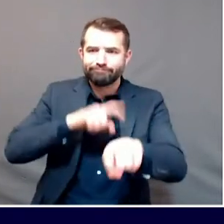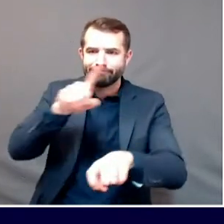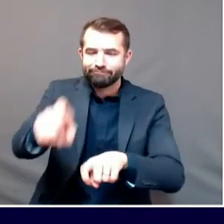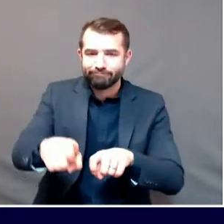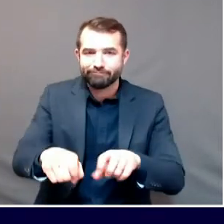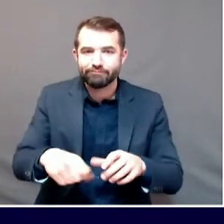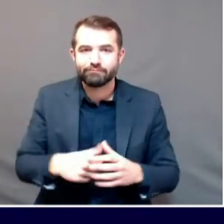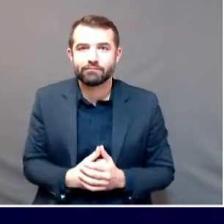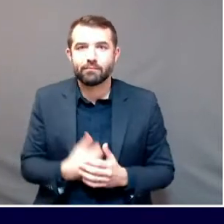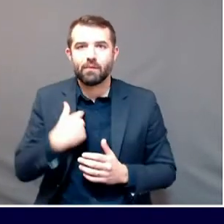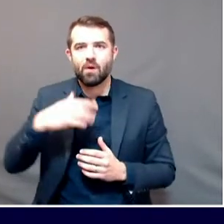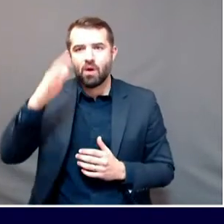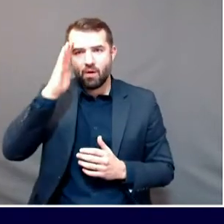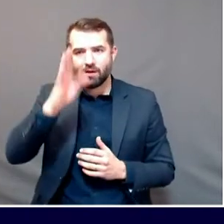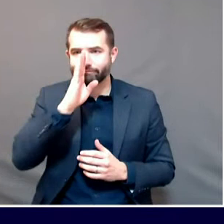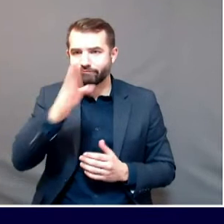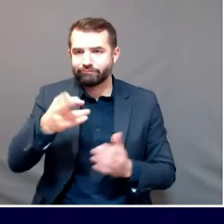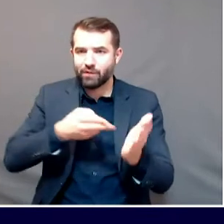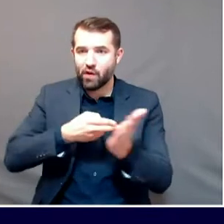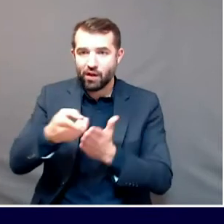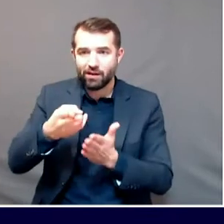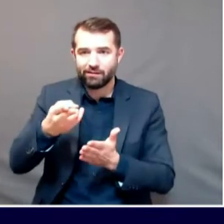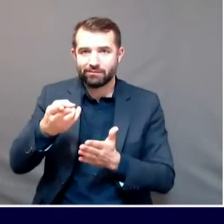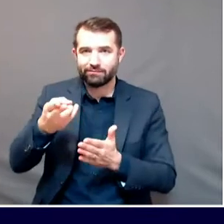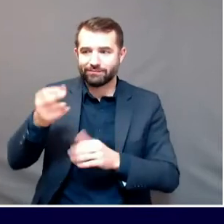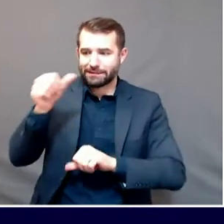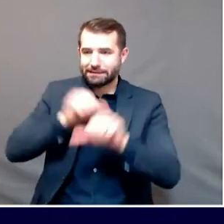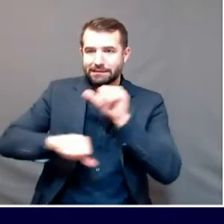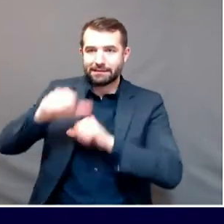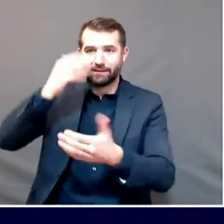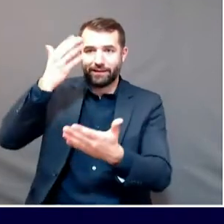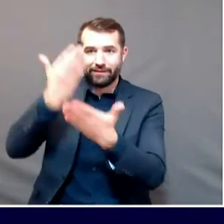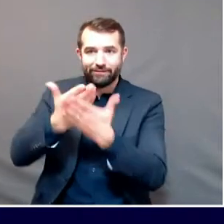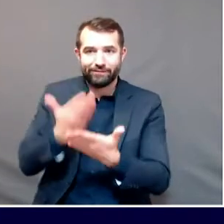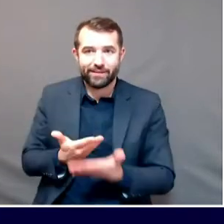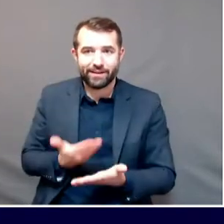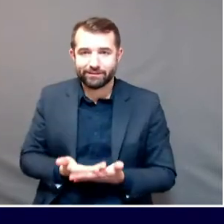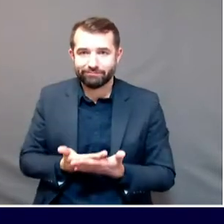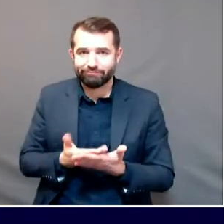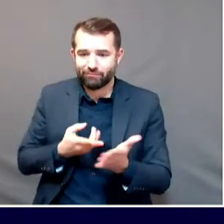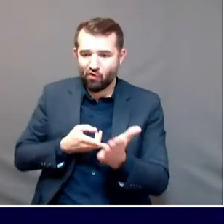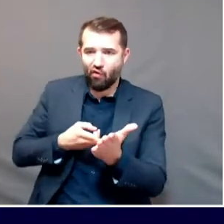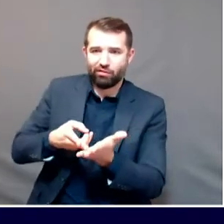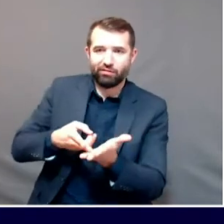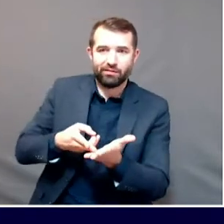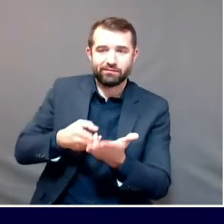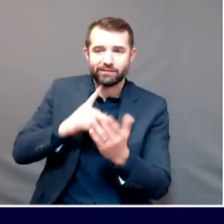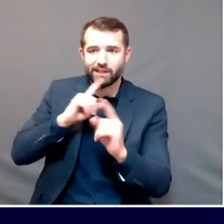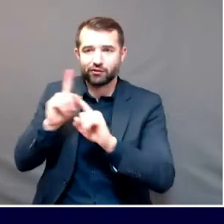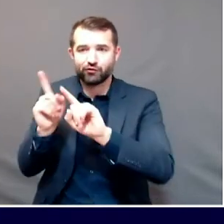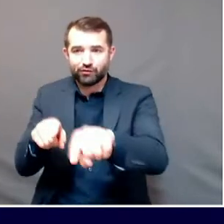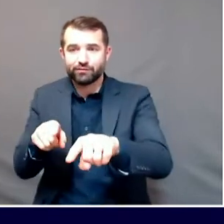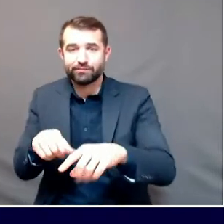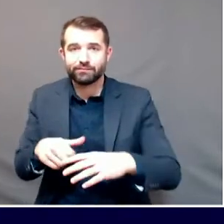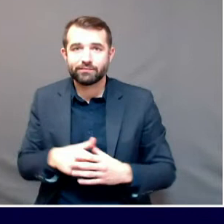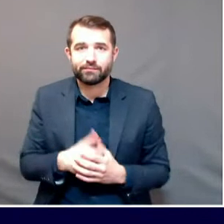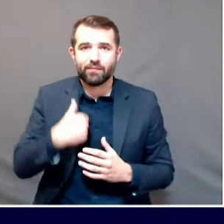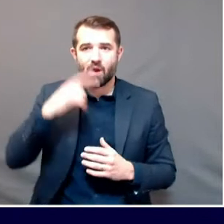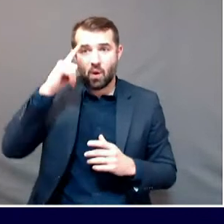open, scientific, truth-based answers to all of your questions in a respectful way. So with that, I hope everyone has a